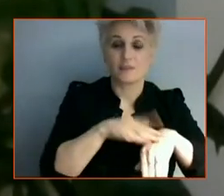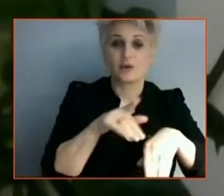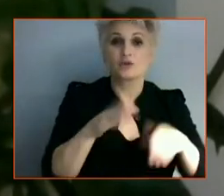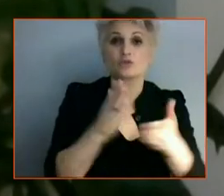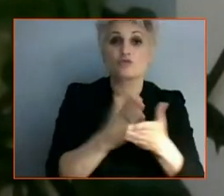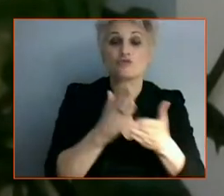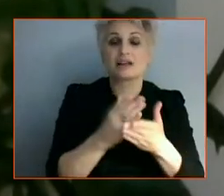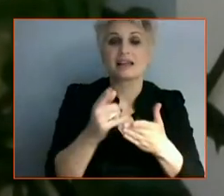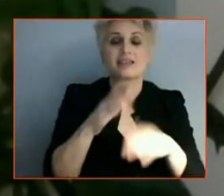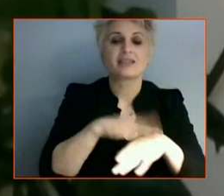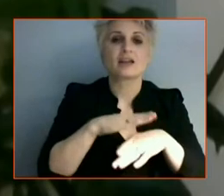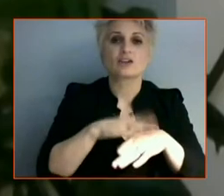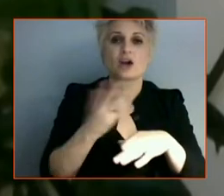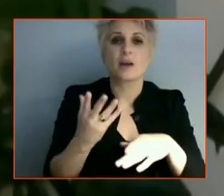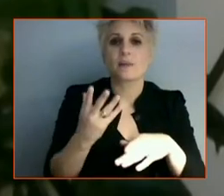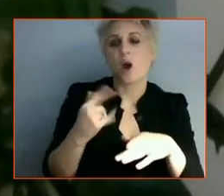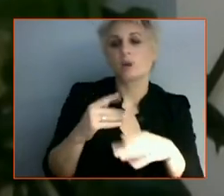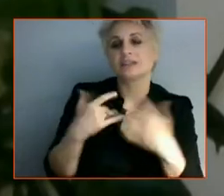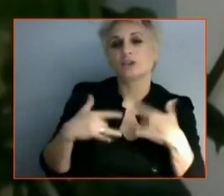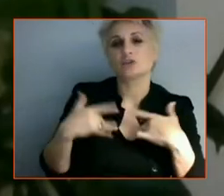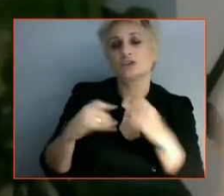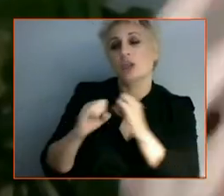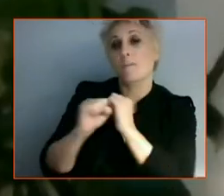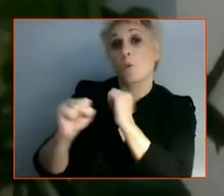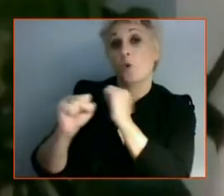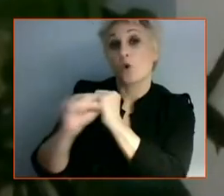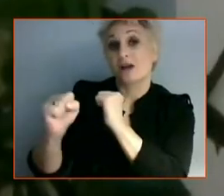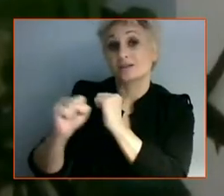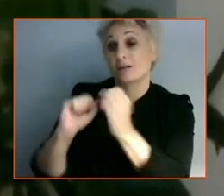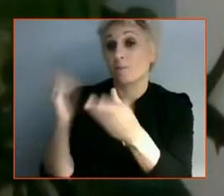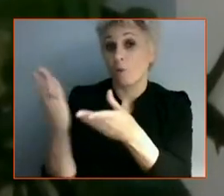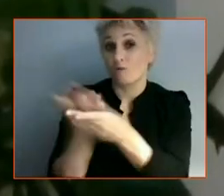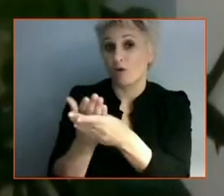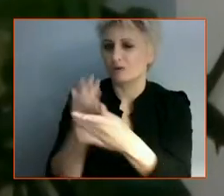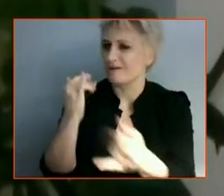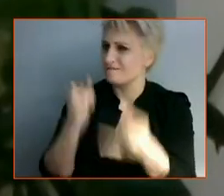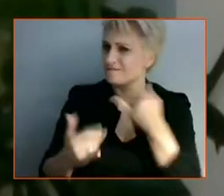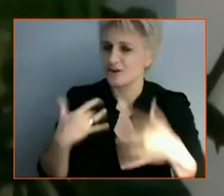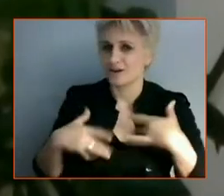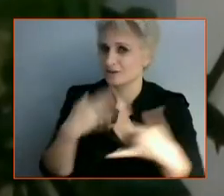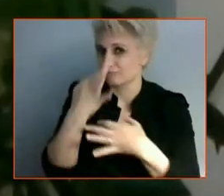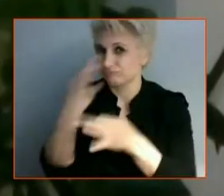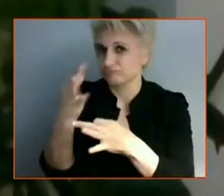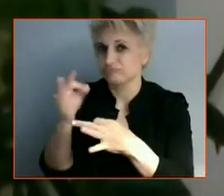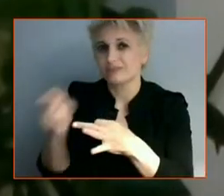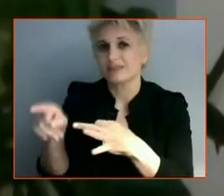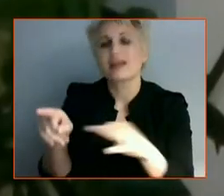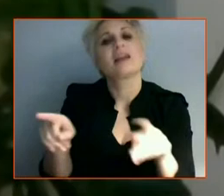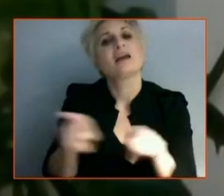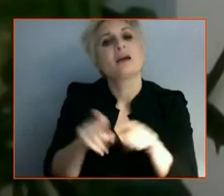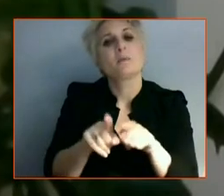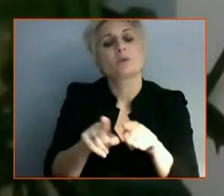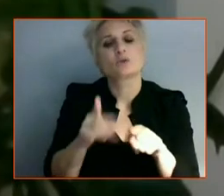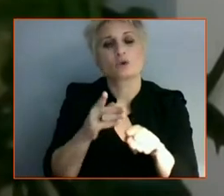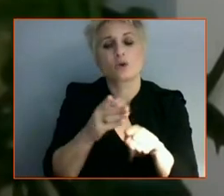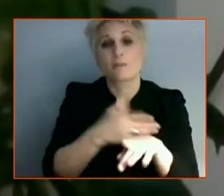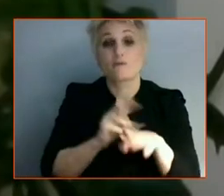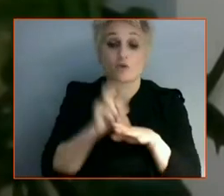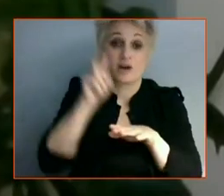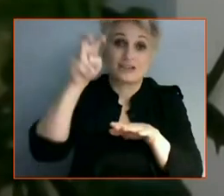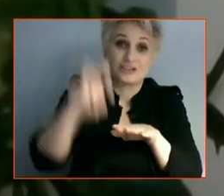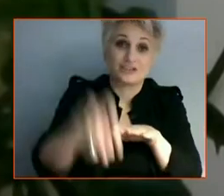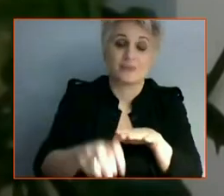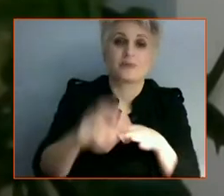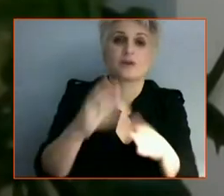an immense interest in that. However, I just want to foreshadow with these opening comments the trajectory of the